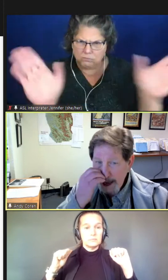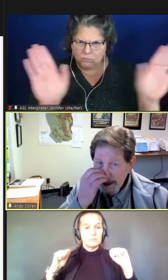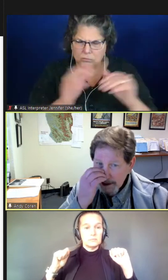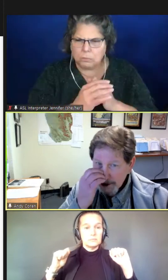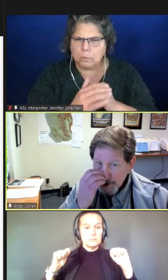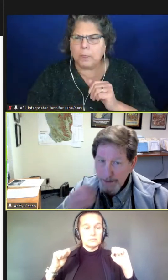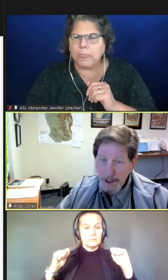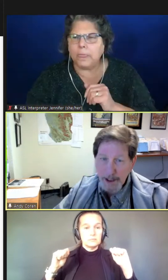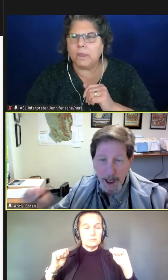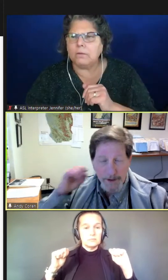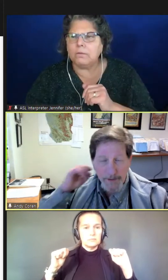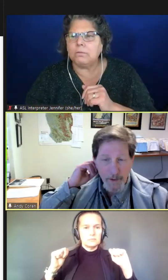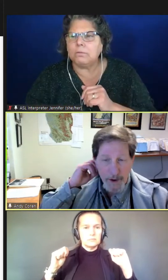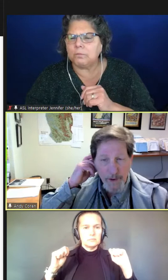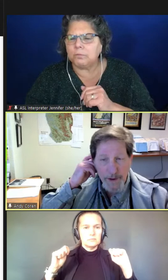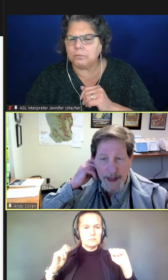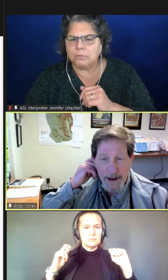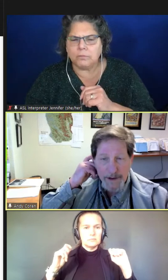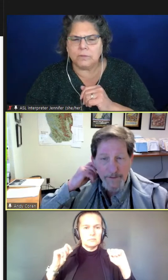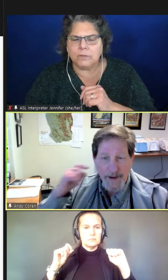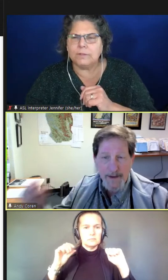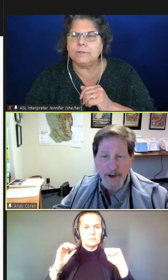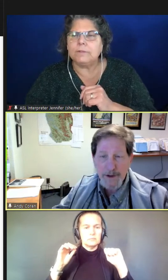have distributed